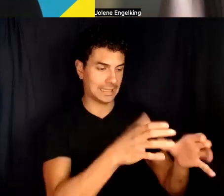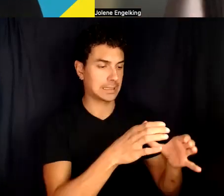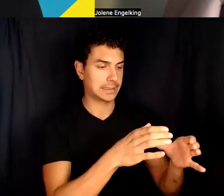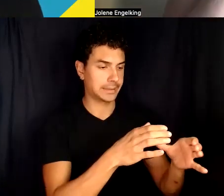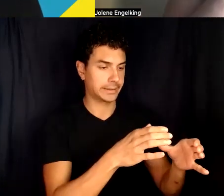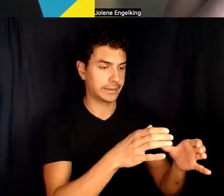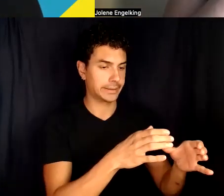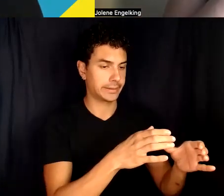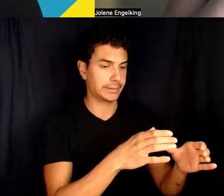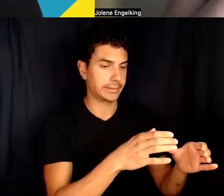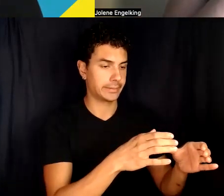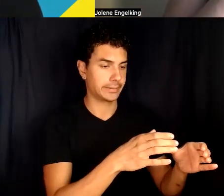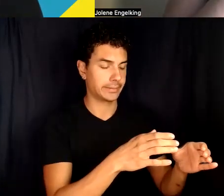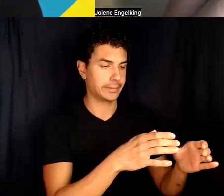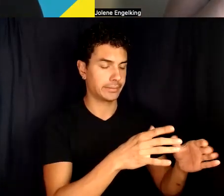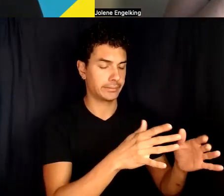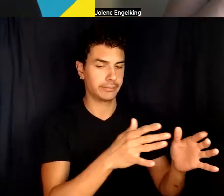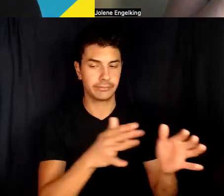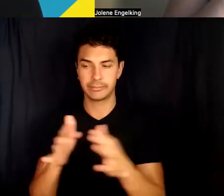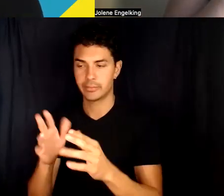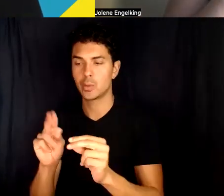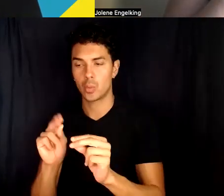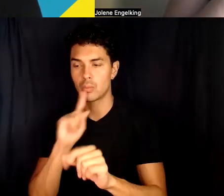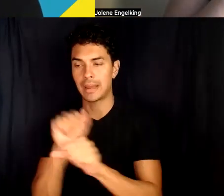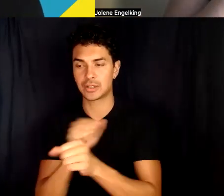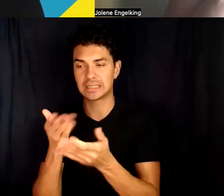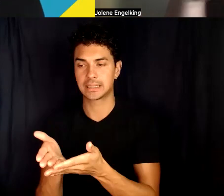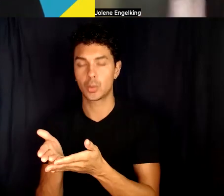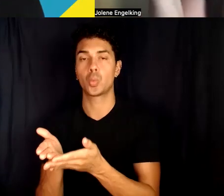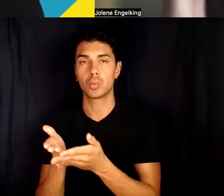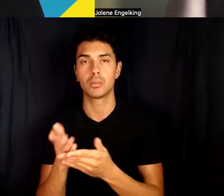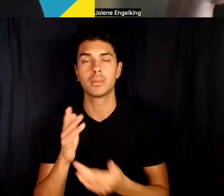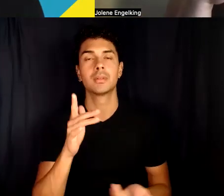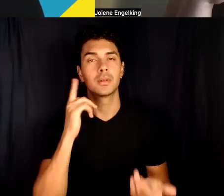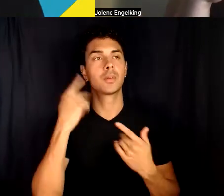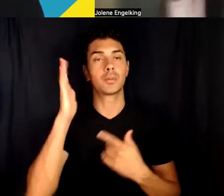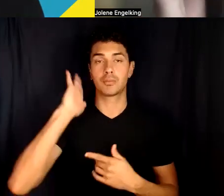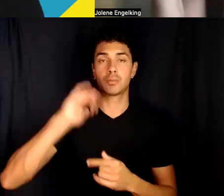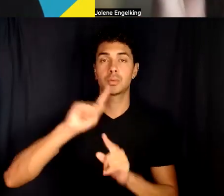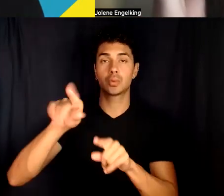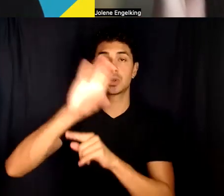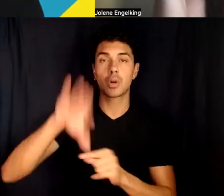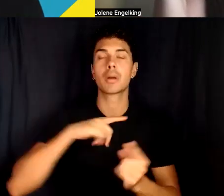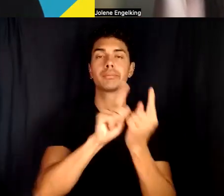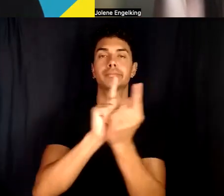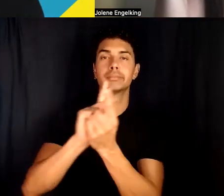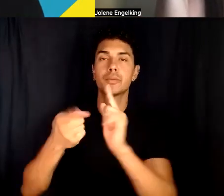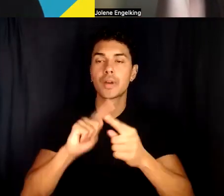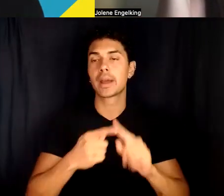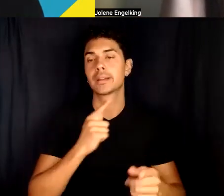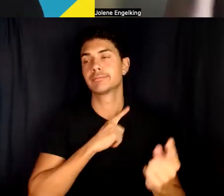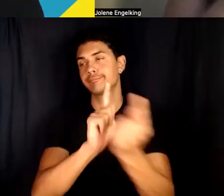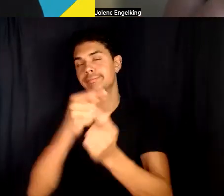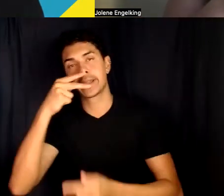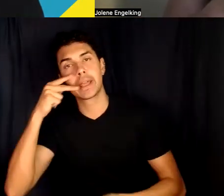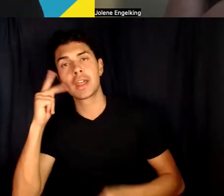act. And that's even simple things like, when I was in college, I was in Chicago and I'd meet all these new friends, and it would come out that I'm Native, and people